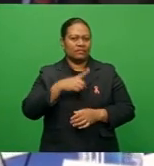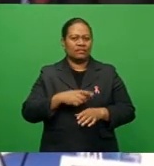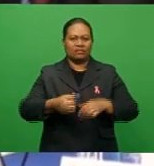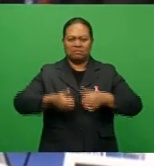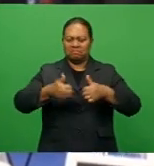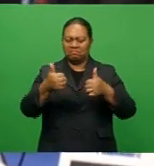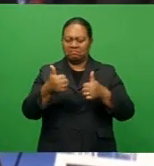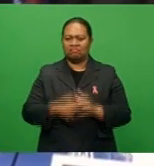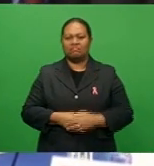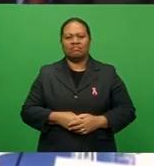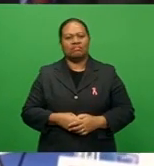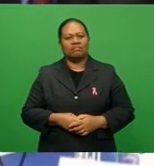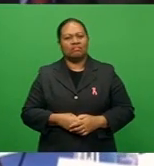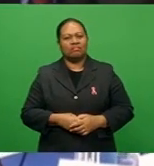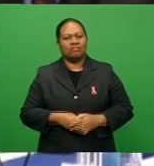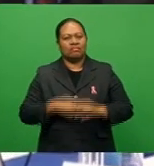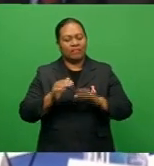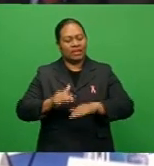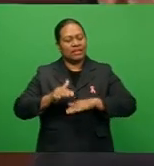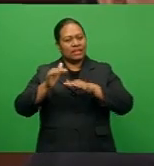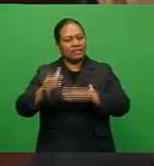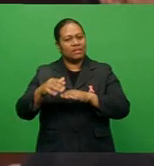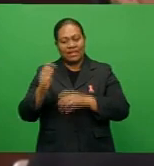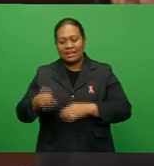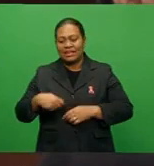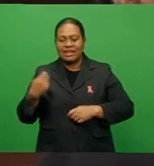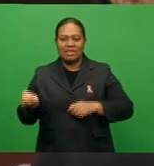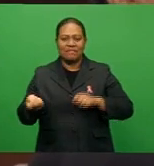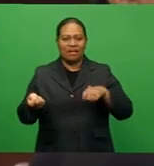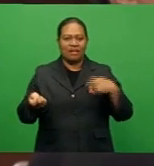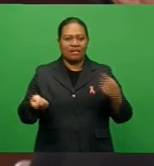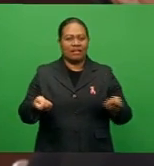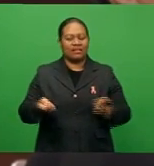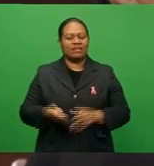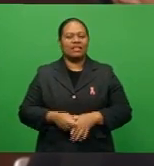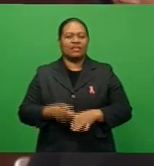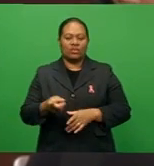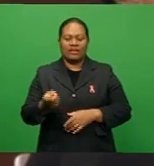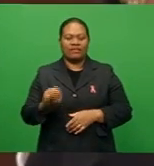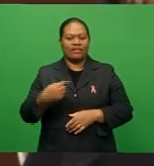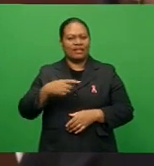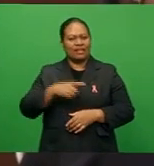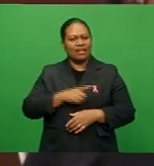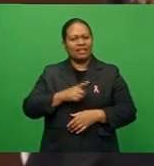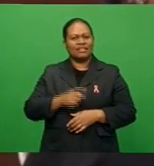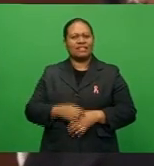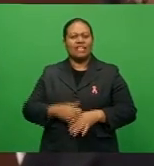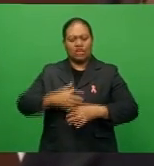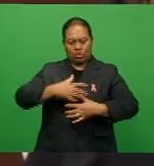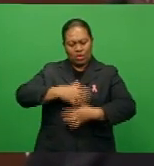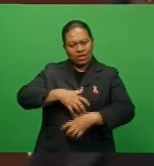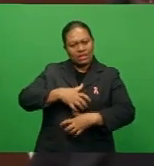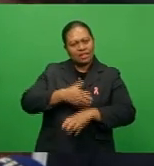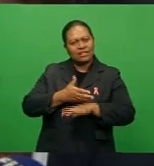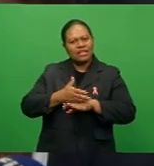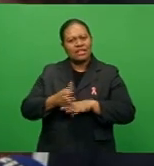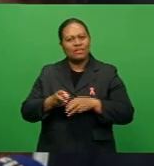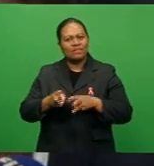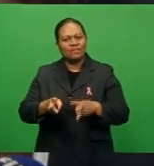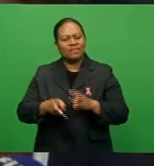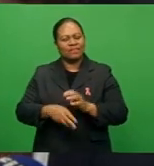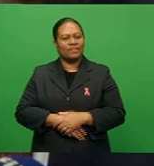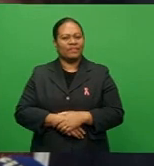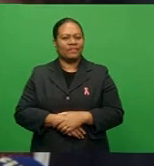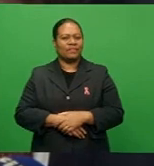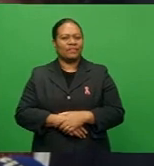provision for the participation of our neighbors, specifically allowing for inviting like-minded governments, some of whom are on this table, of